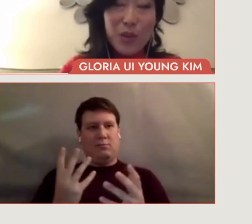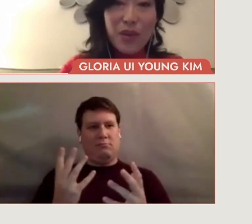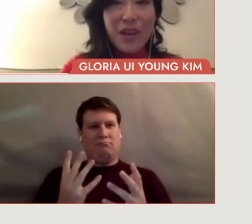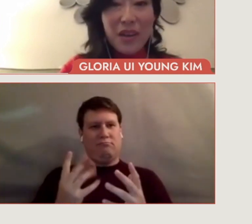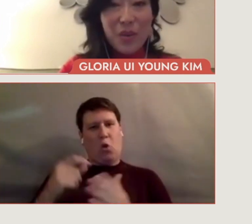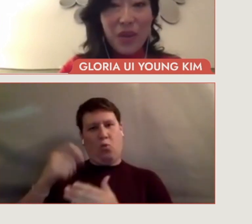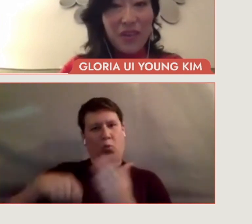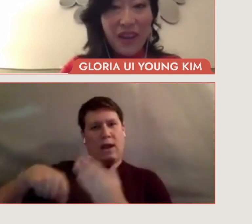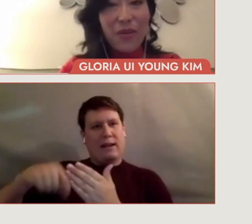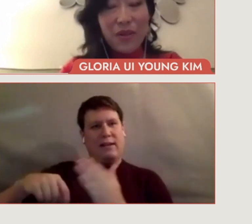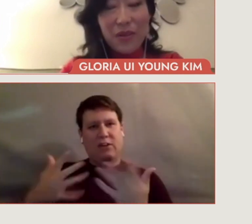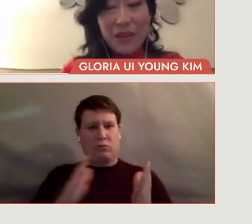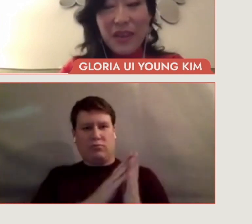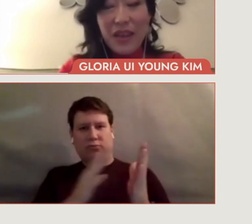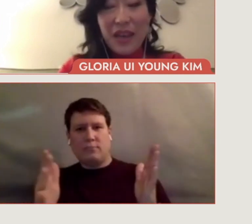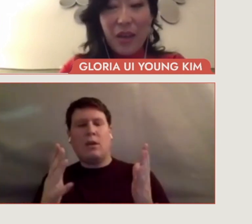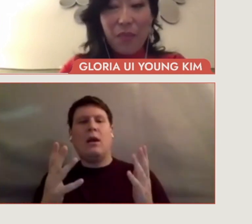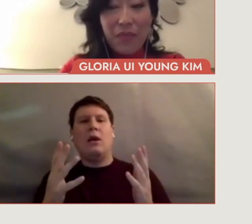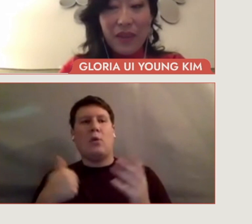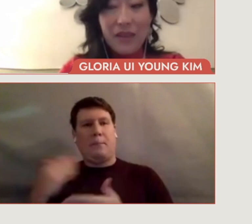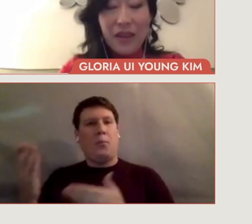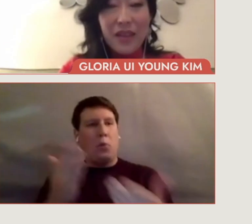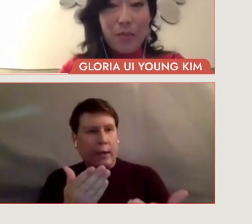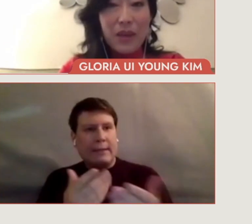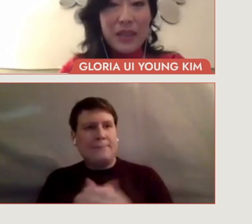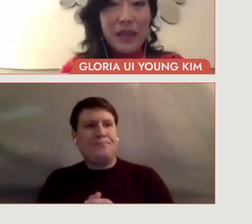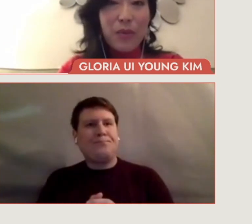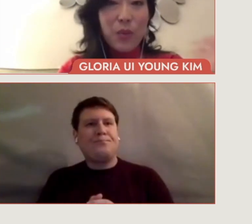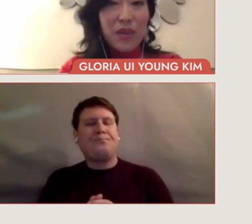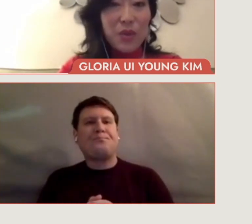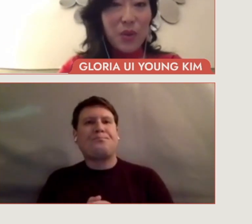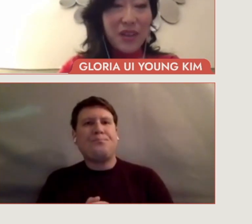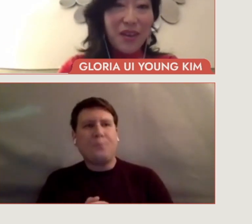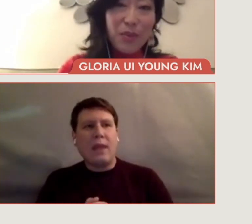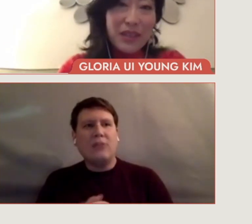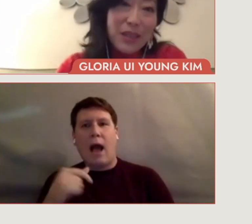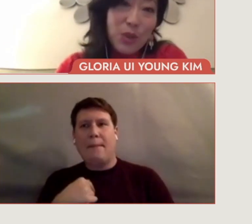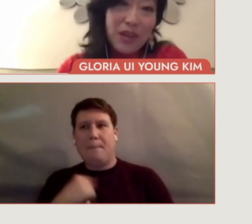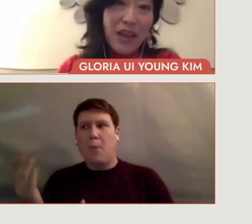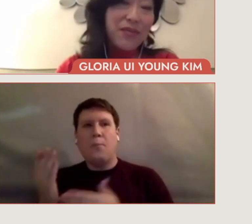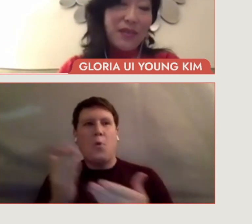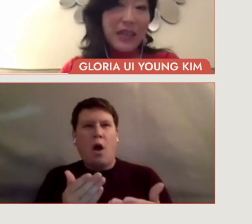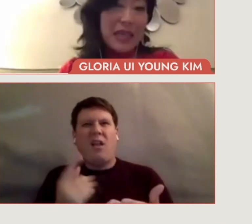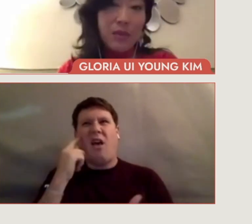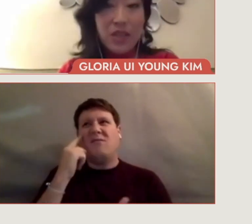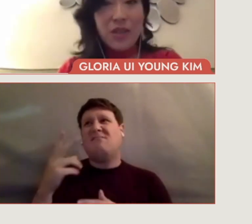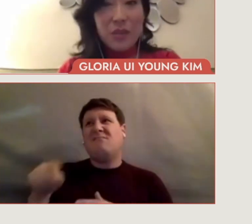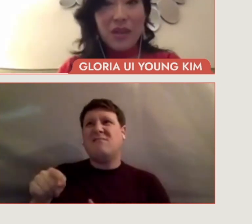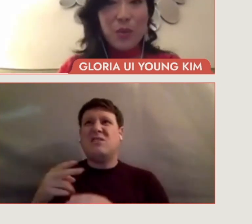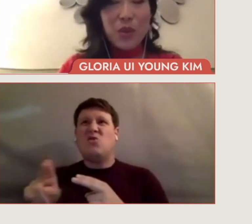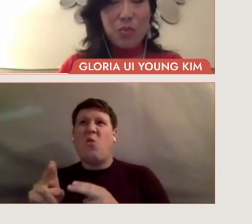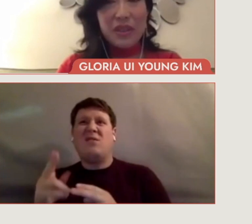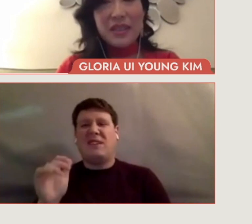another story that I'm actually working on now currently. But that was one of the stories I thought, well, it's a short. I have like 10 pages. I